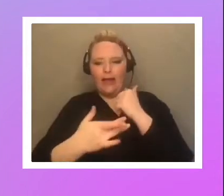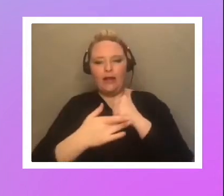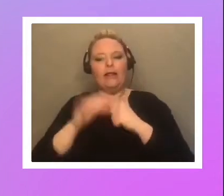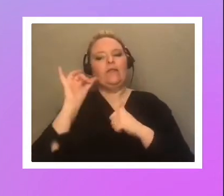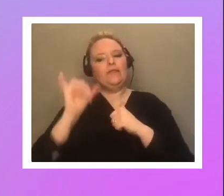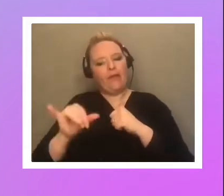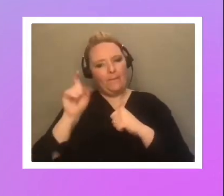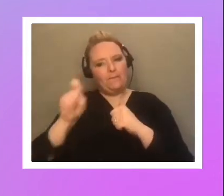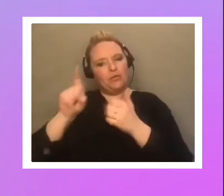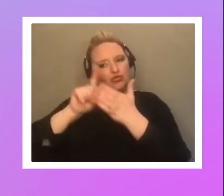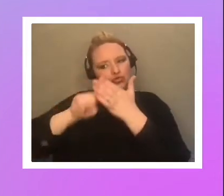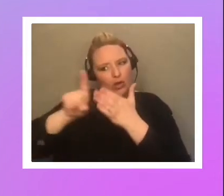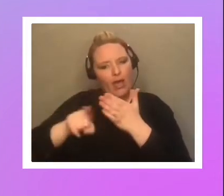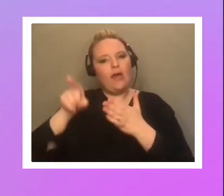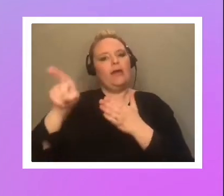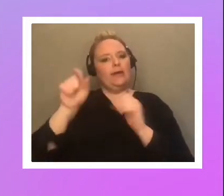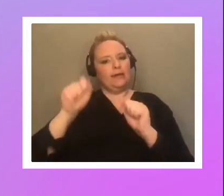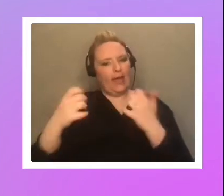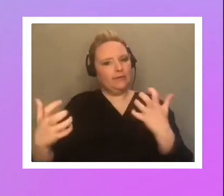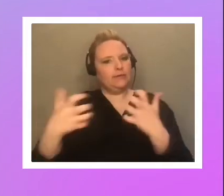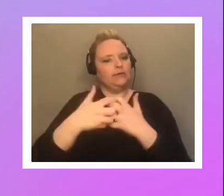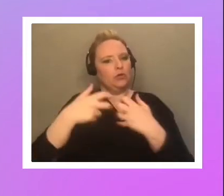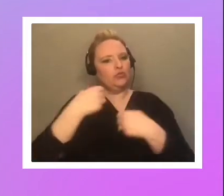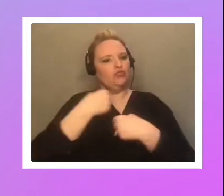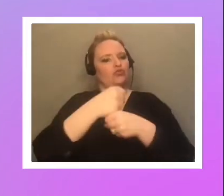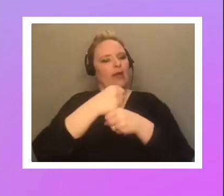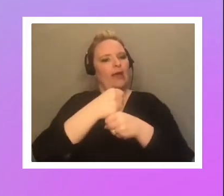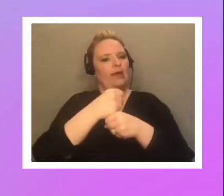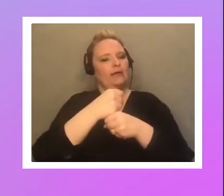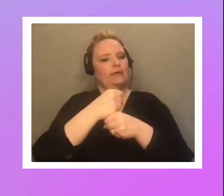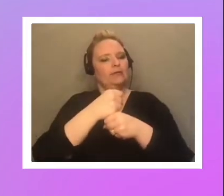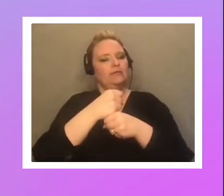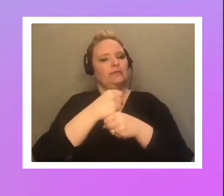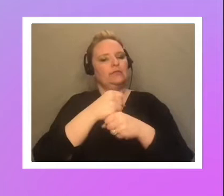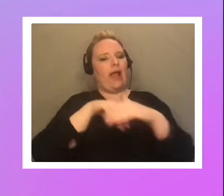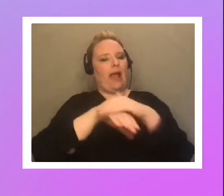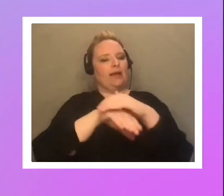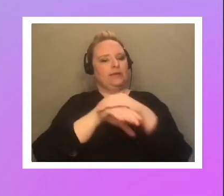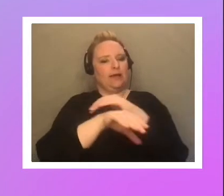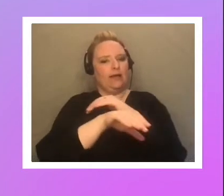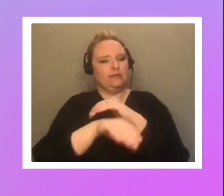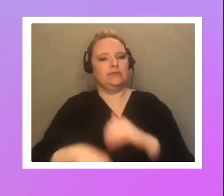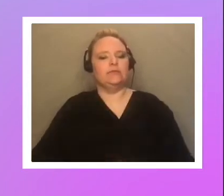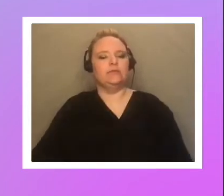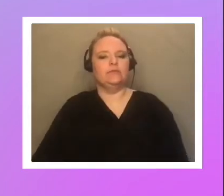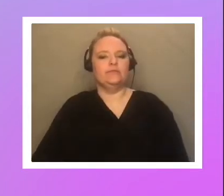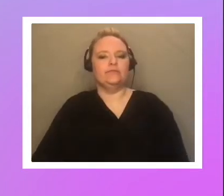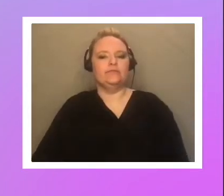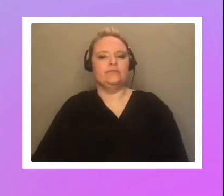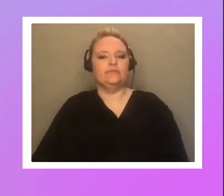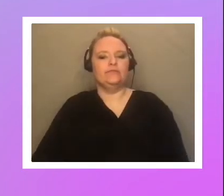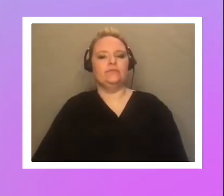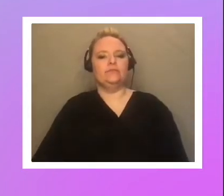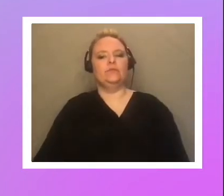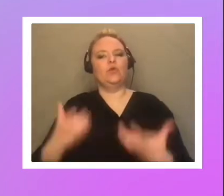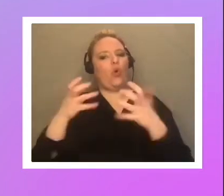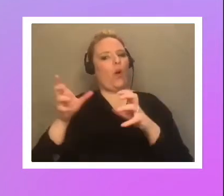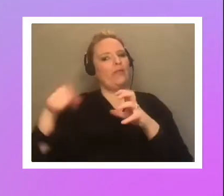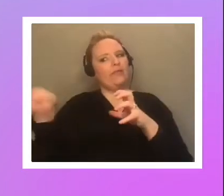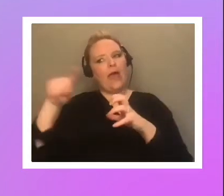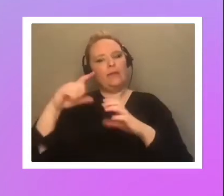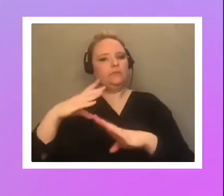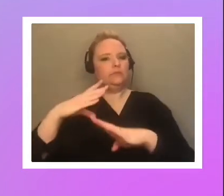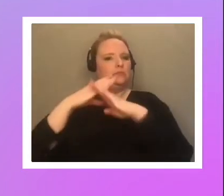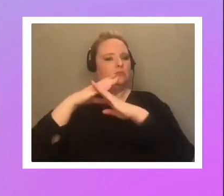are able to actually produce an accessible work and that they won't hinder